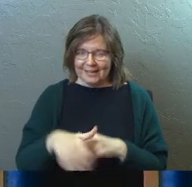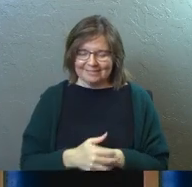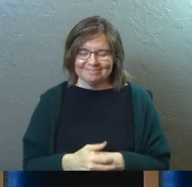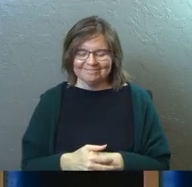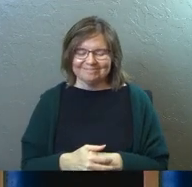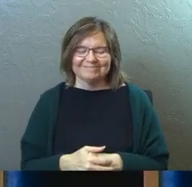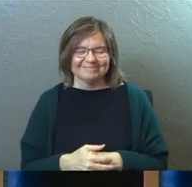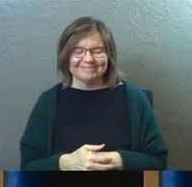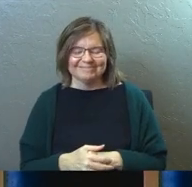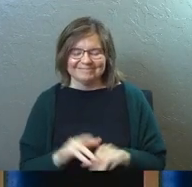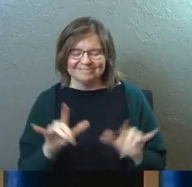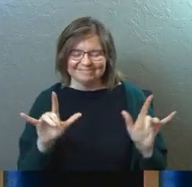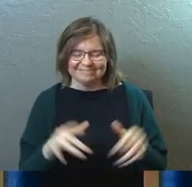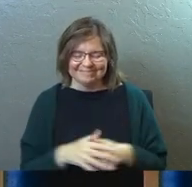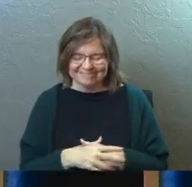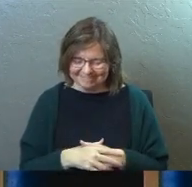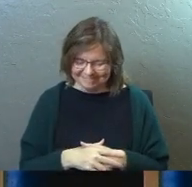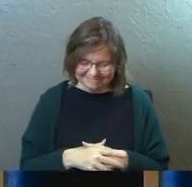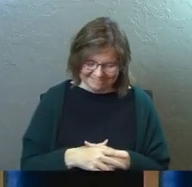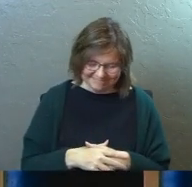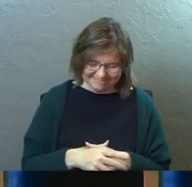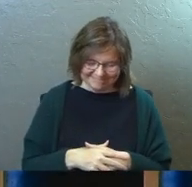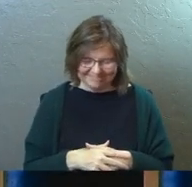that. Amen.